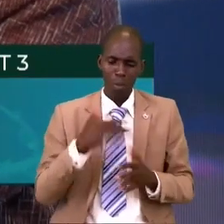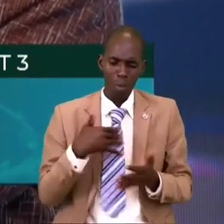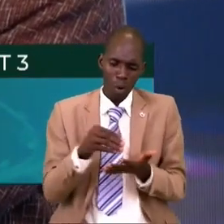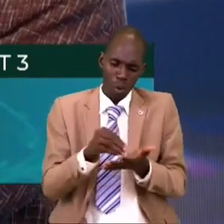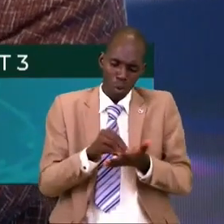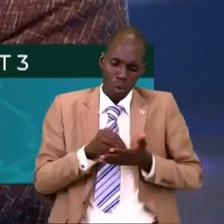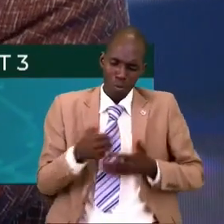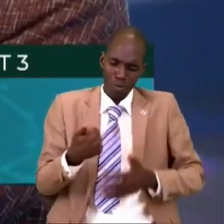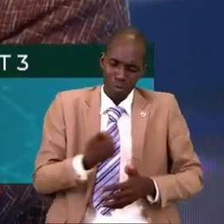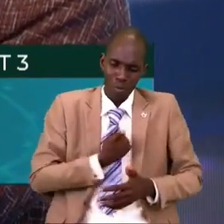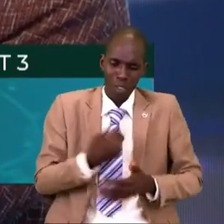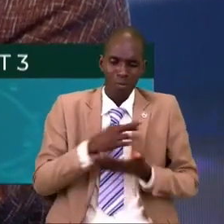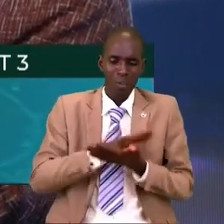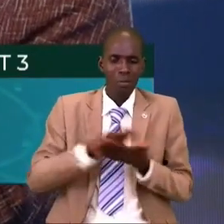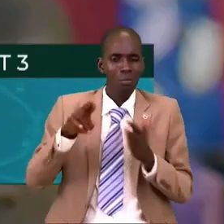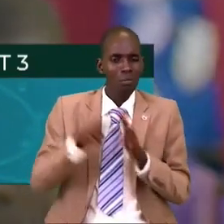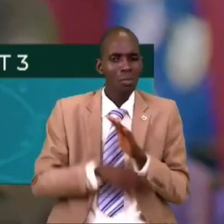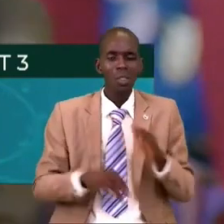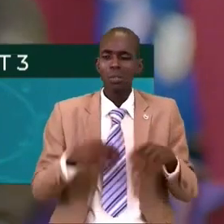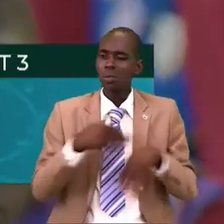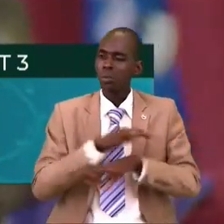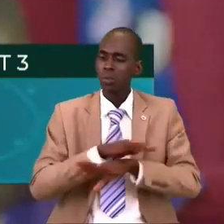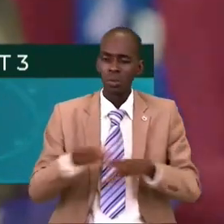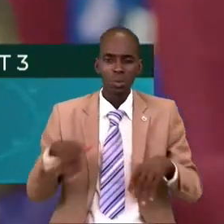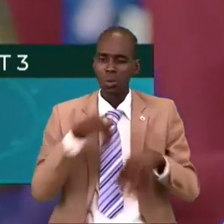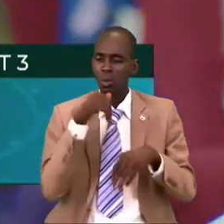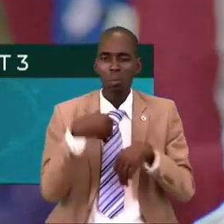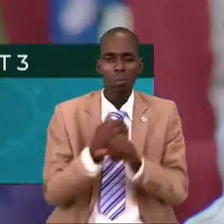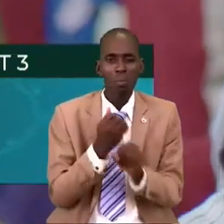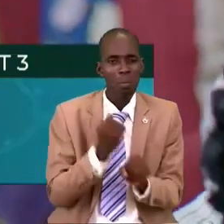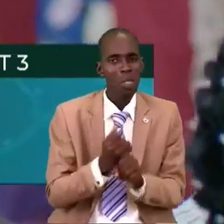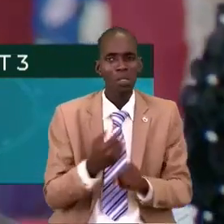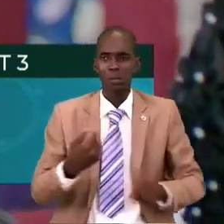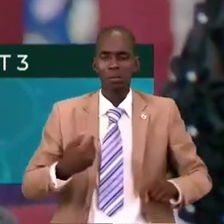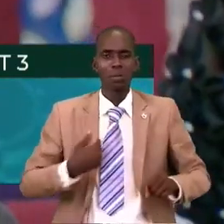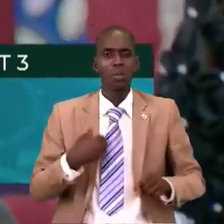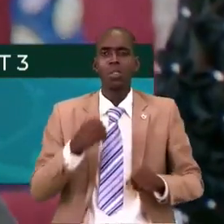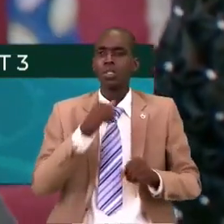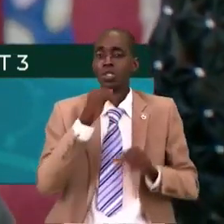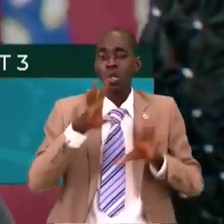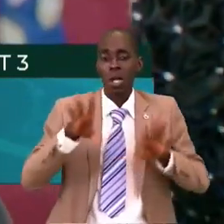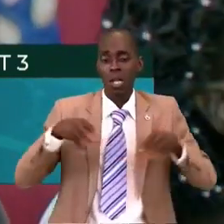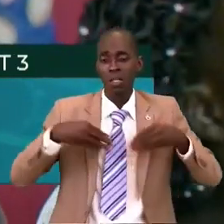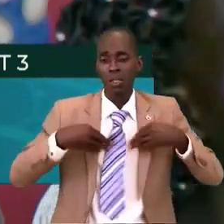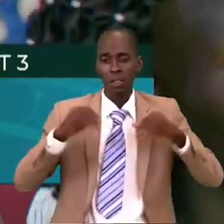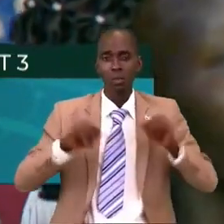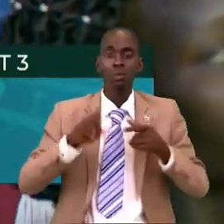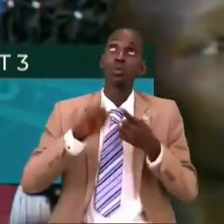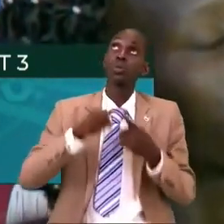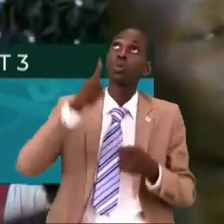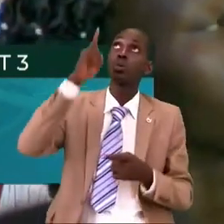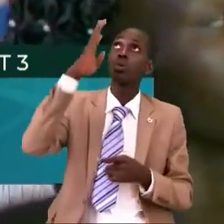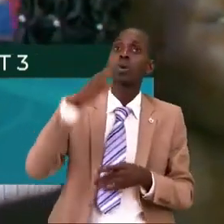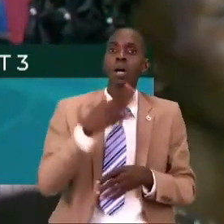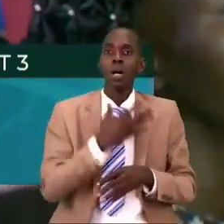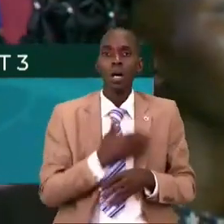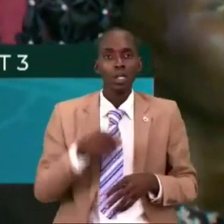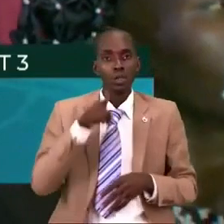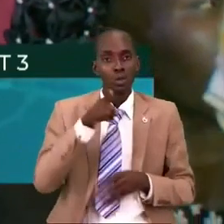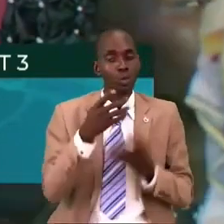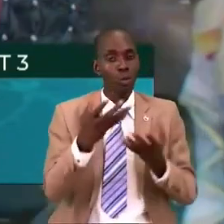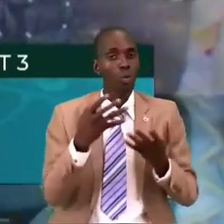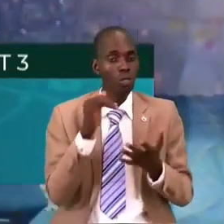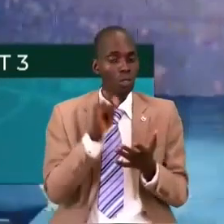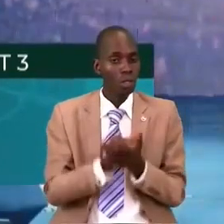And you want that righteousness that will make you acceptable in the courts of heaven, and you hunger and